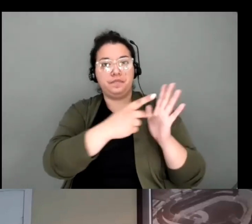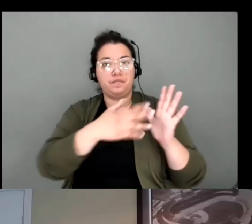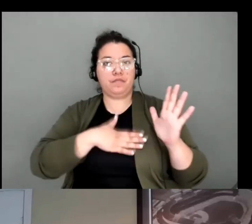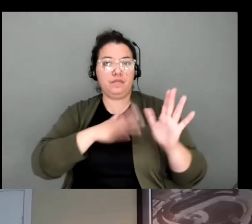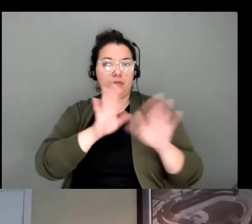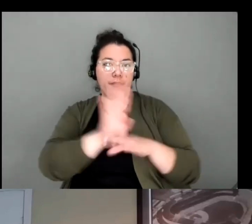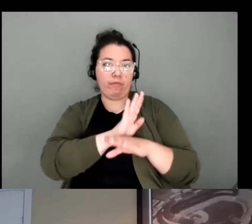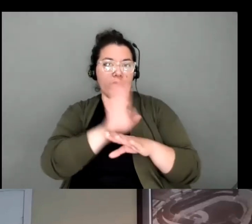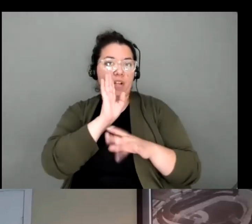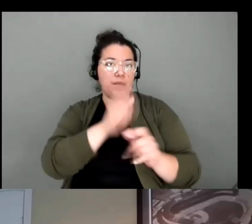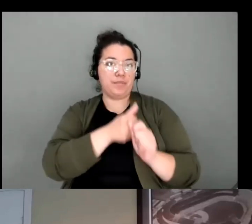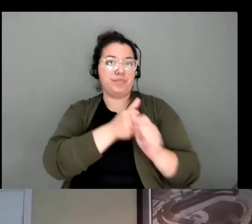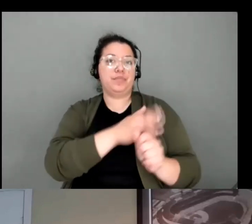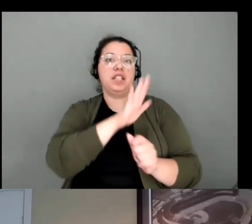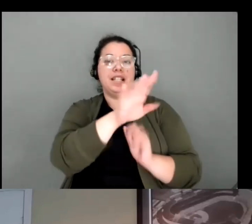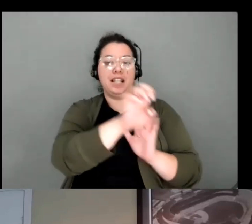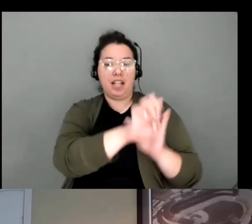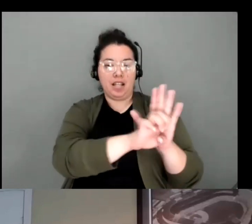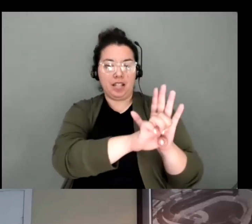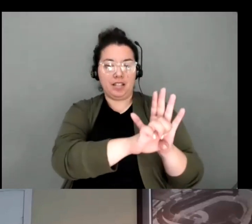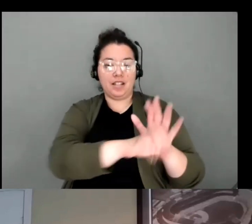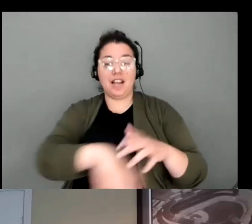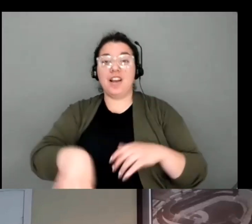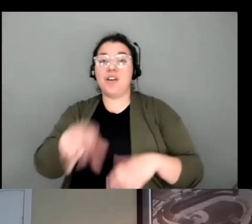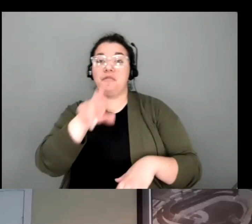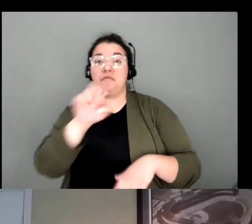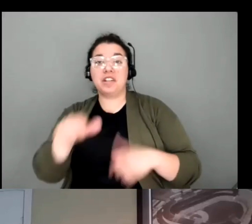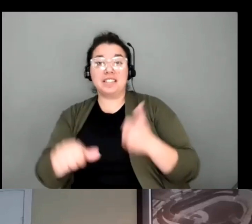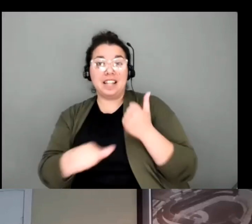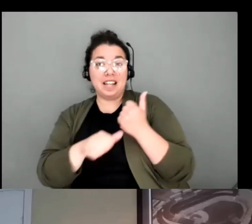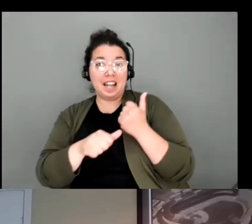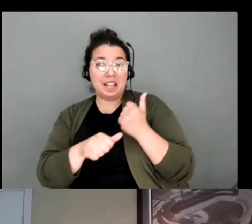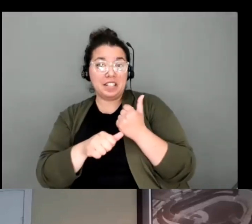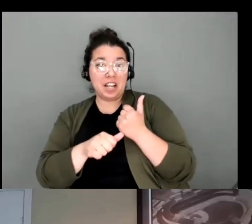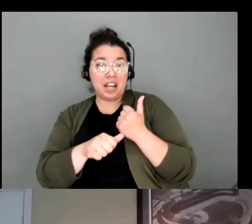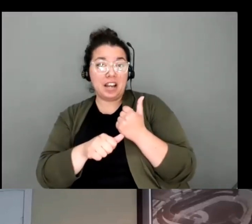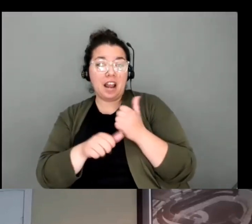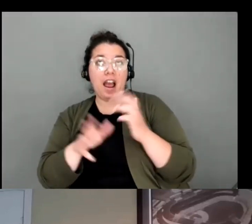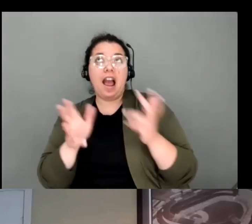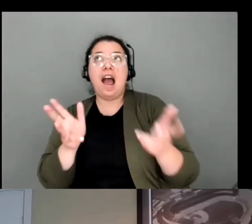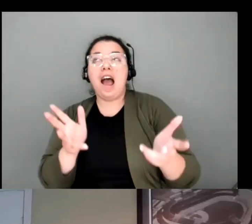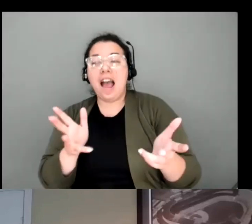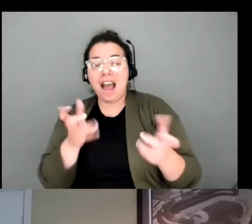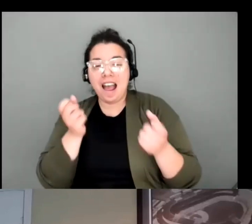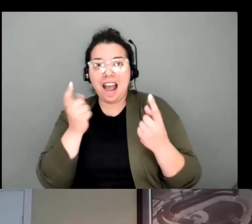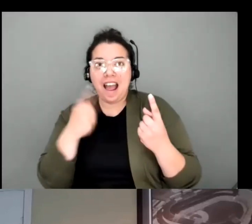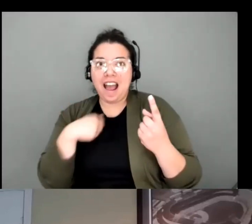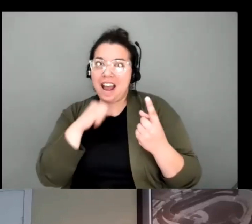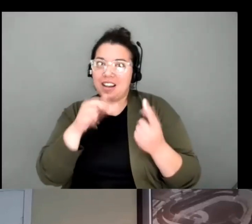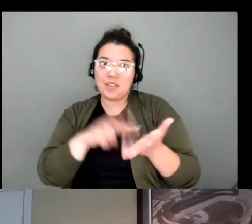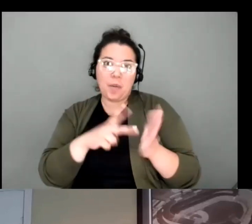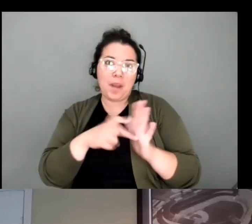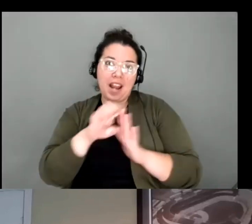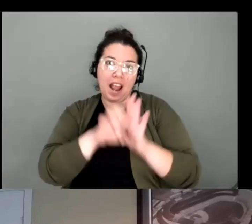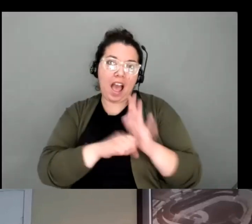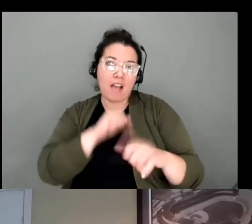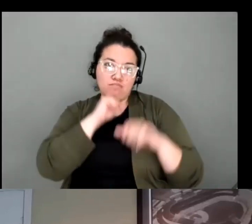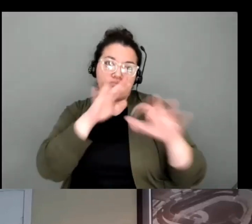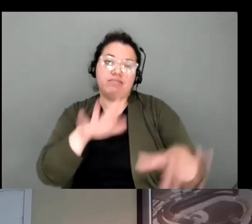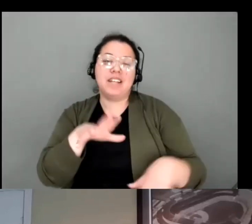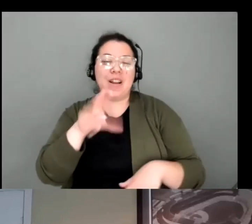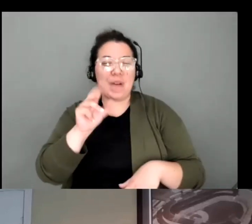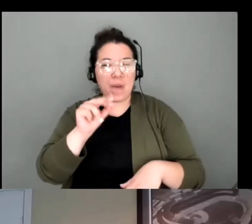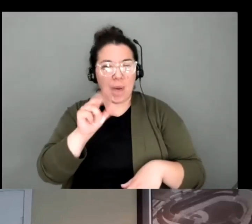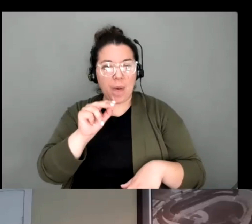by. A real estate agent, not that I'm saying that means they're not going to be good at what their job